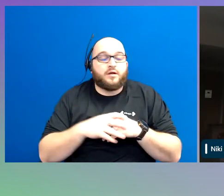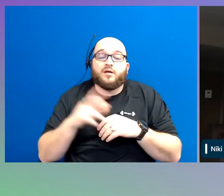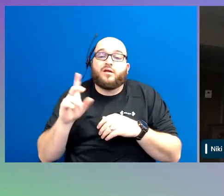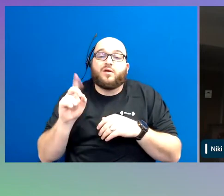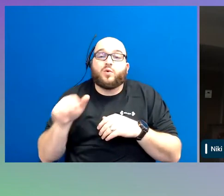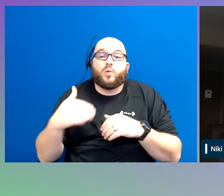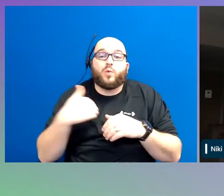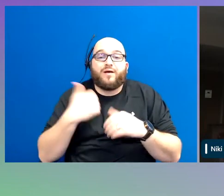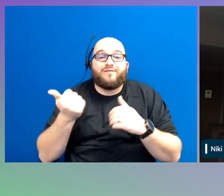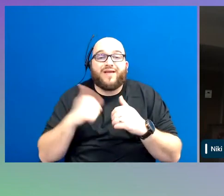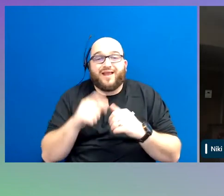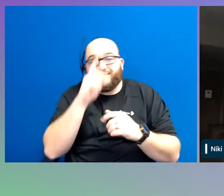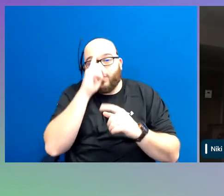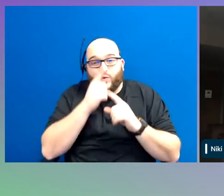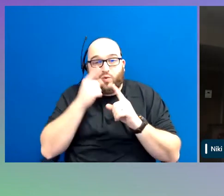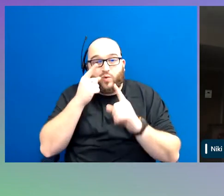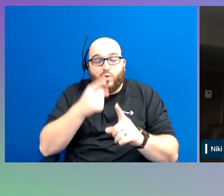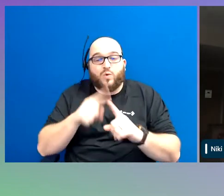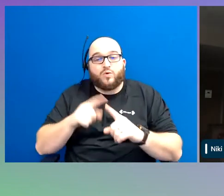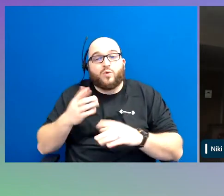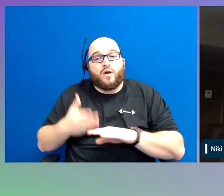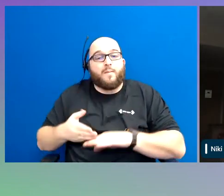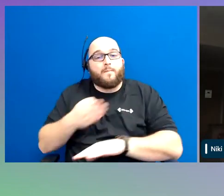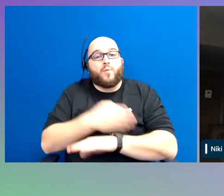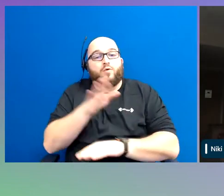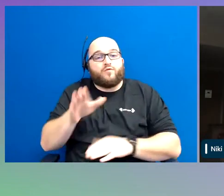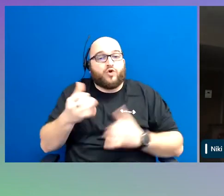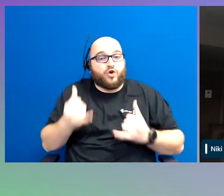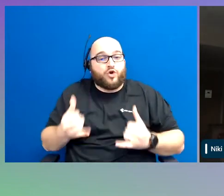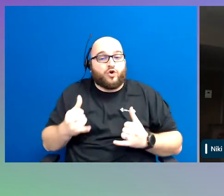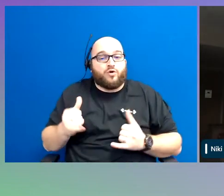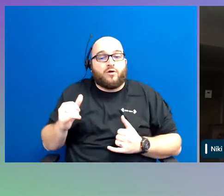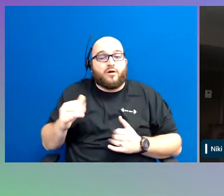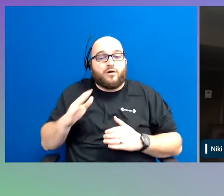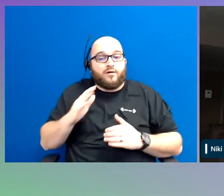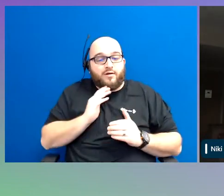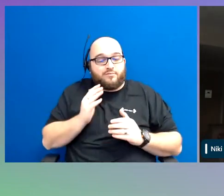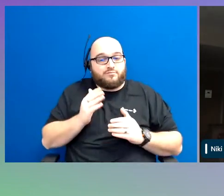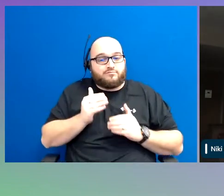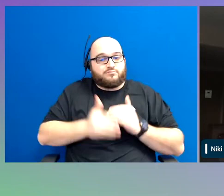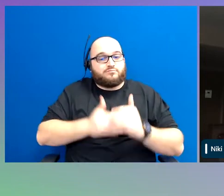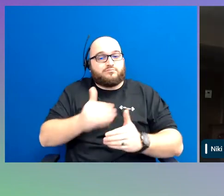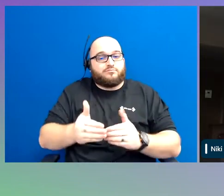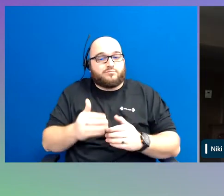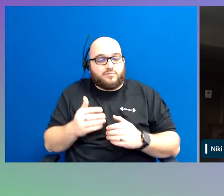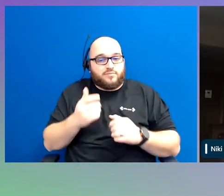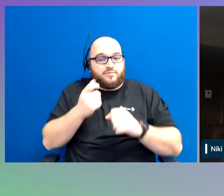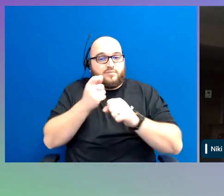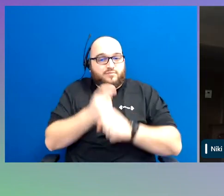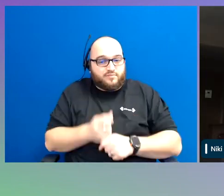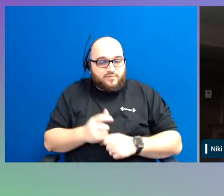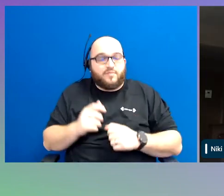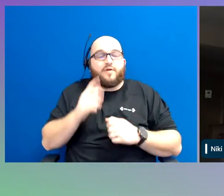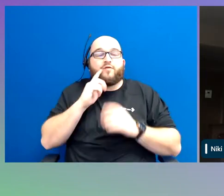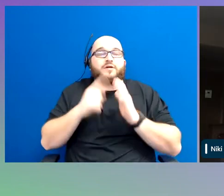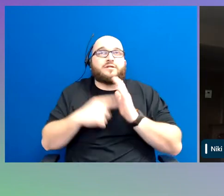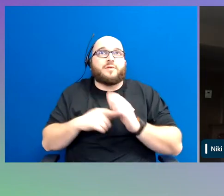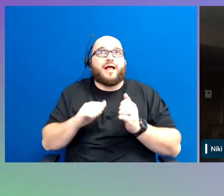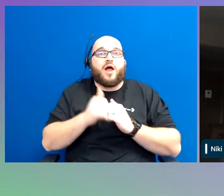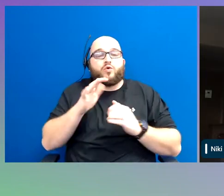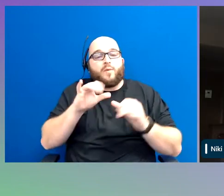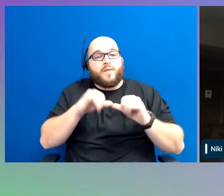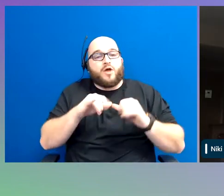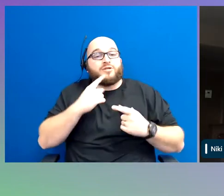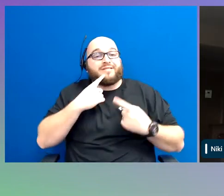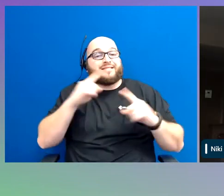any goals to improve your existing benchmark by a certain percent year over year? In other words, how do you measure success of